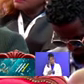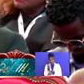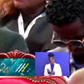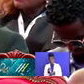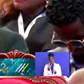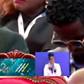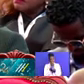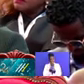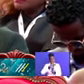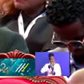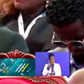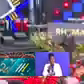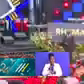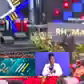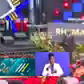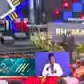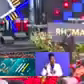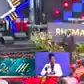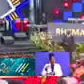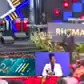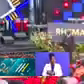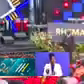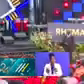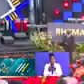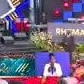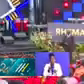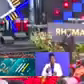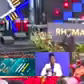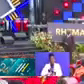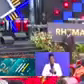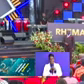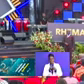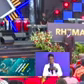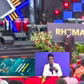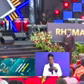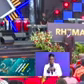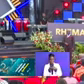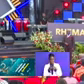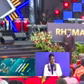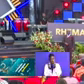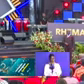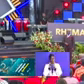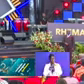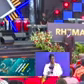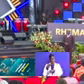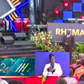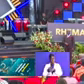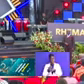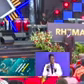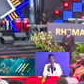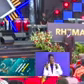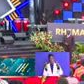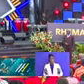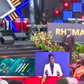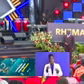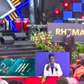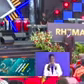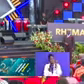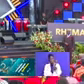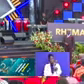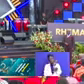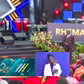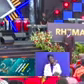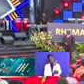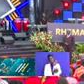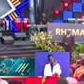why many African nation today is like we are struggling with a national auar called